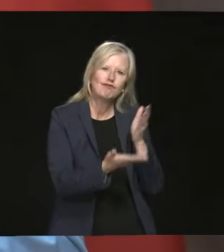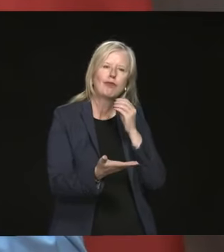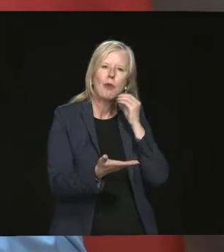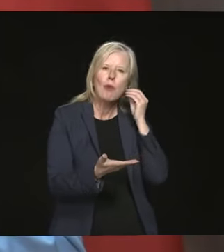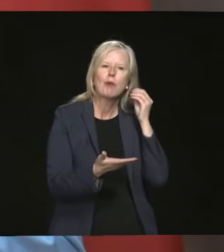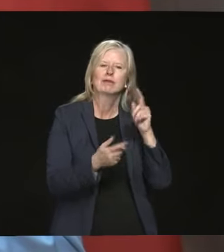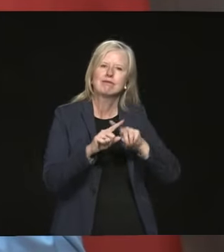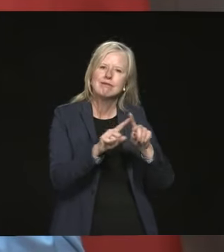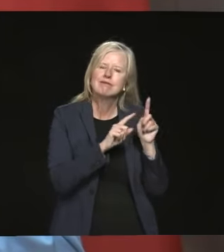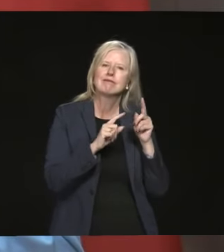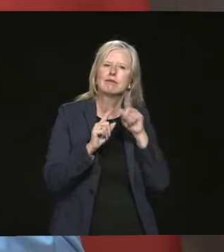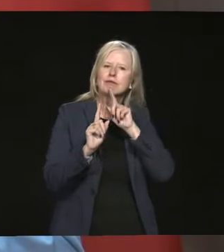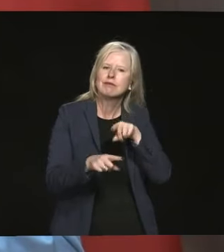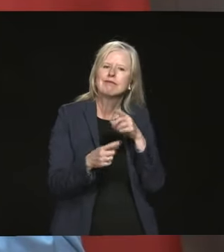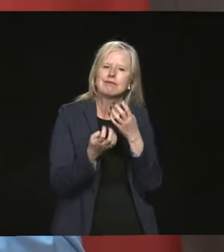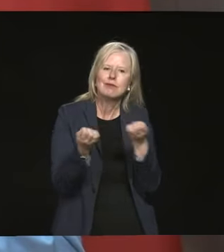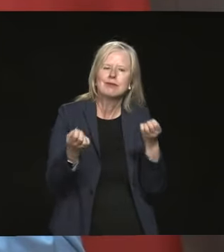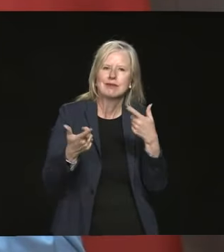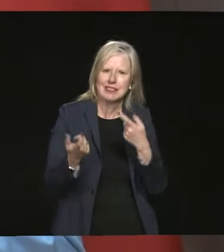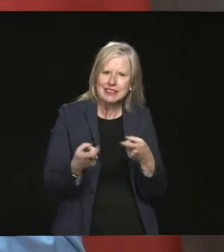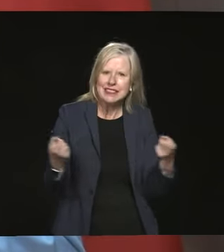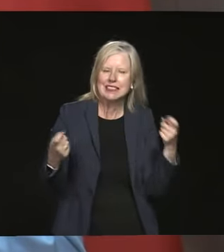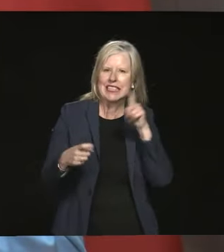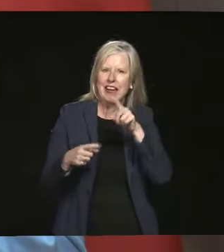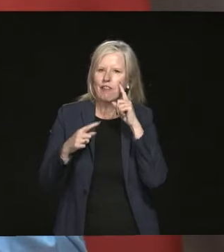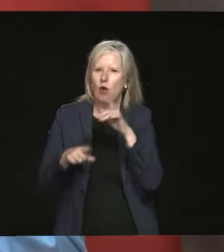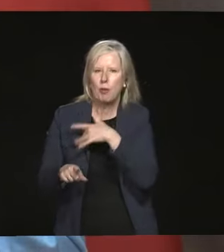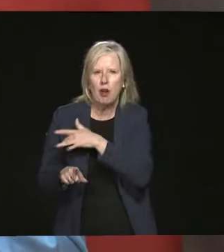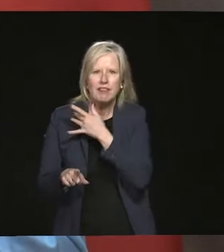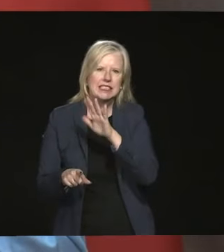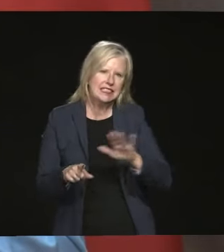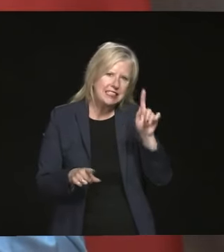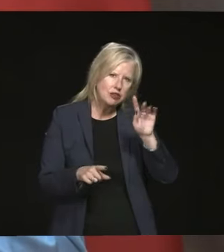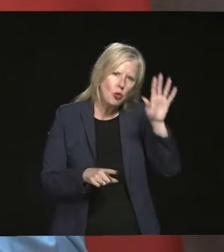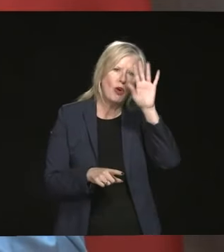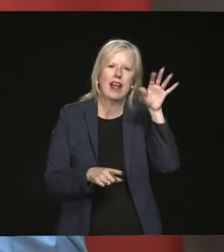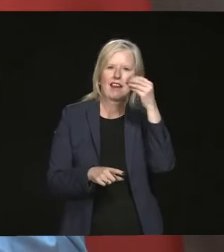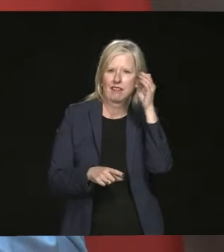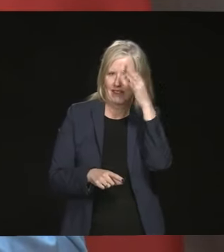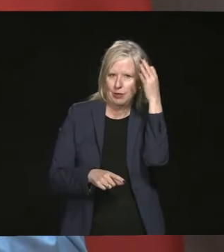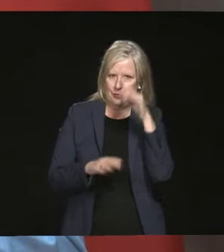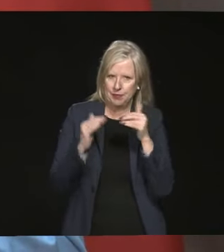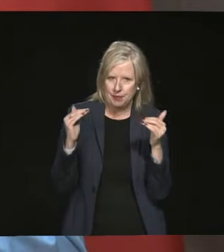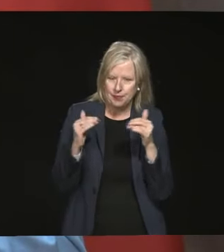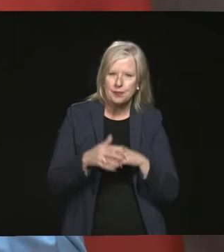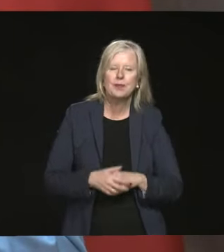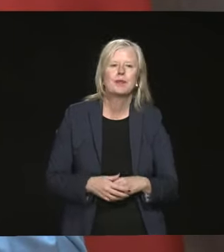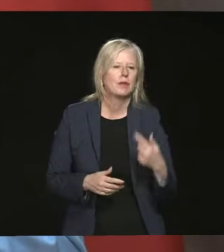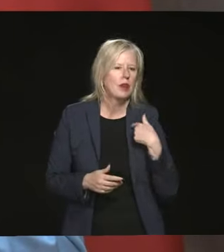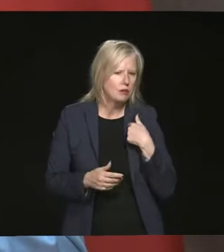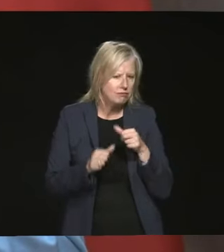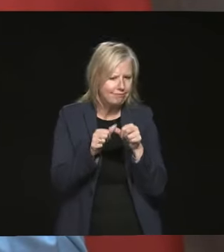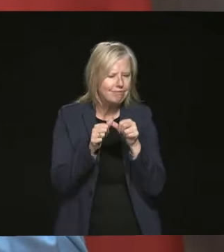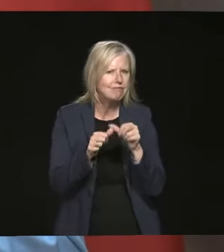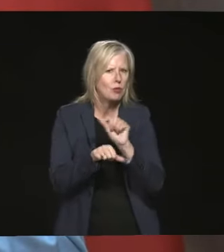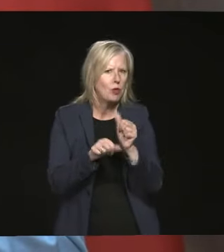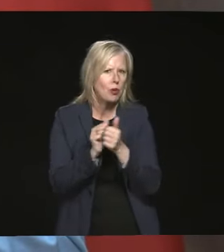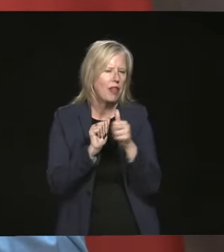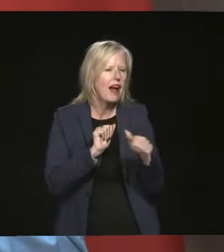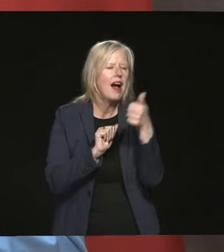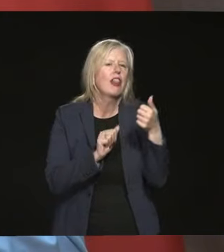provincial and territorial orders. And we continue to work with other officials in China, including